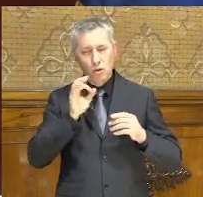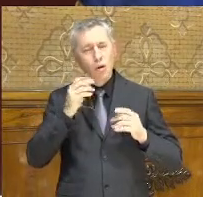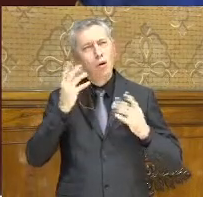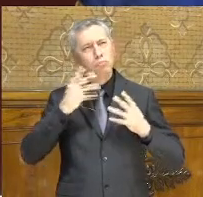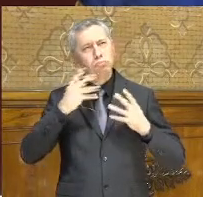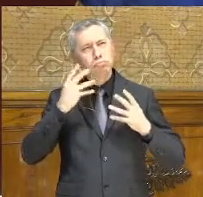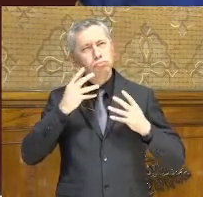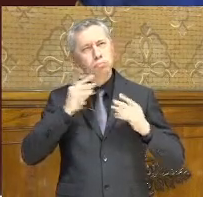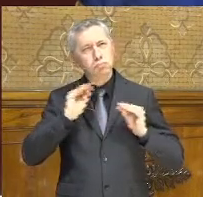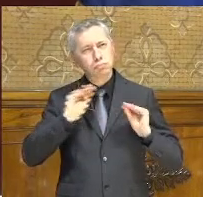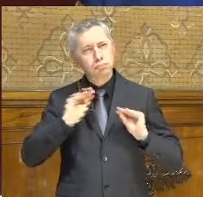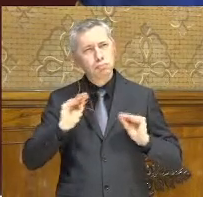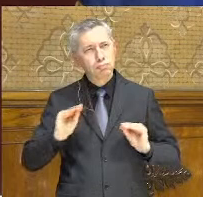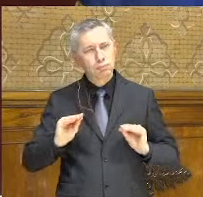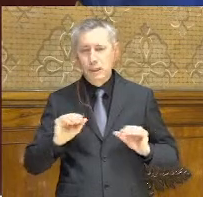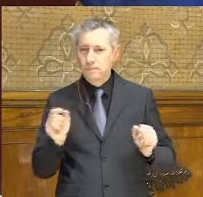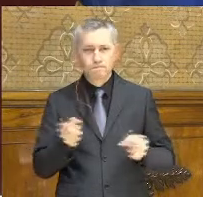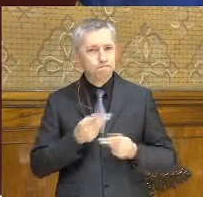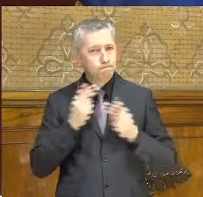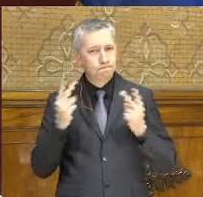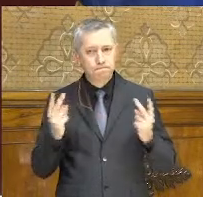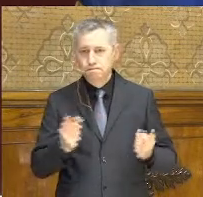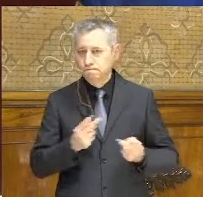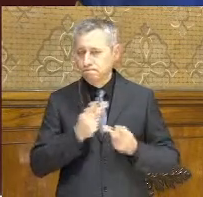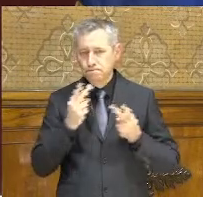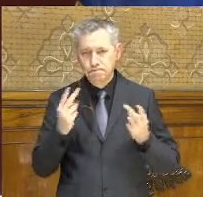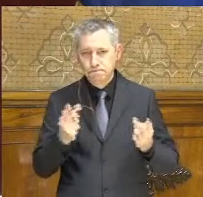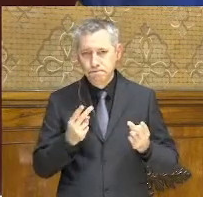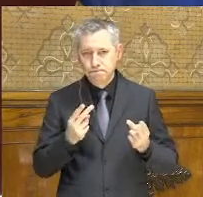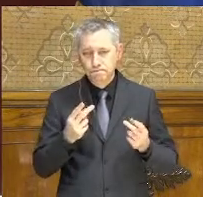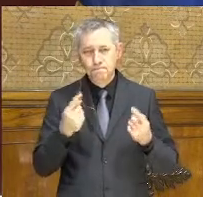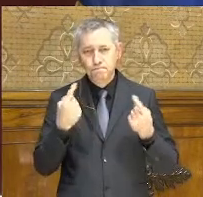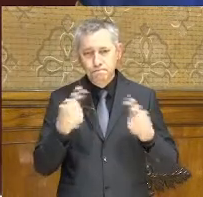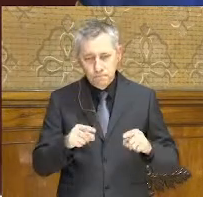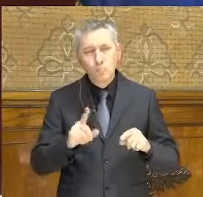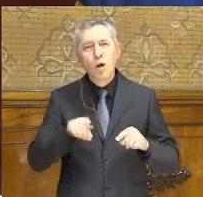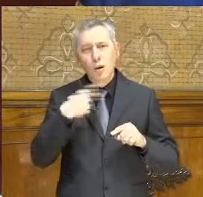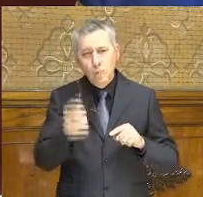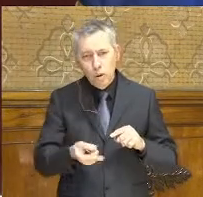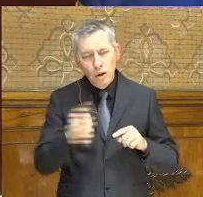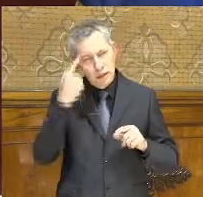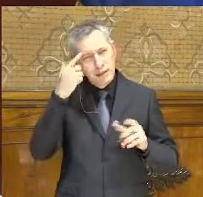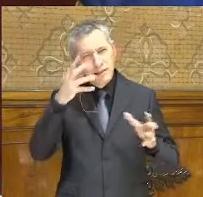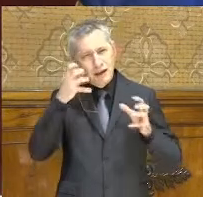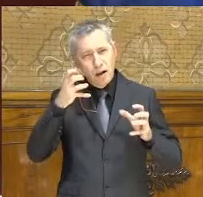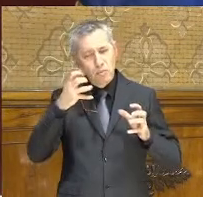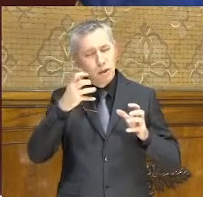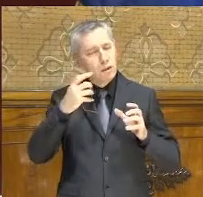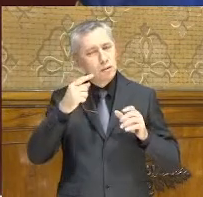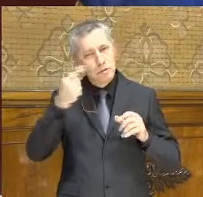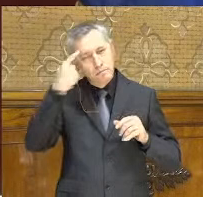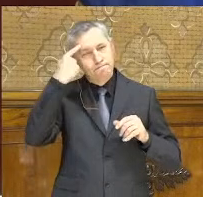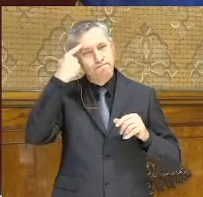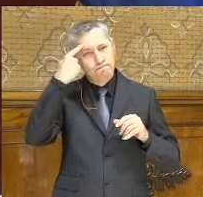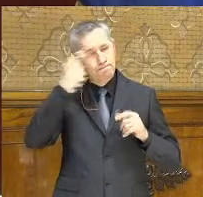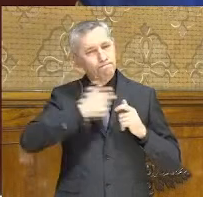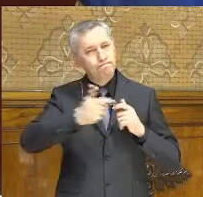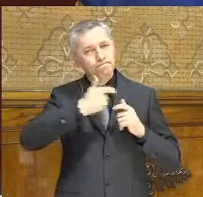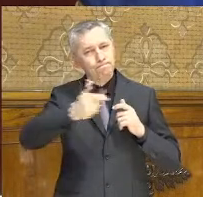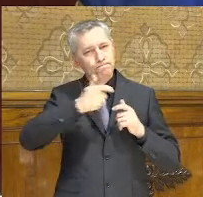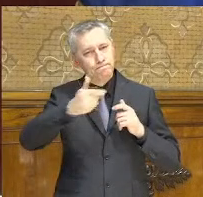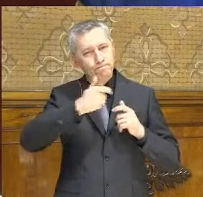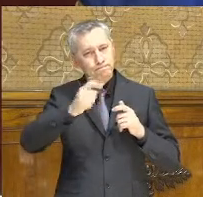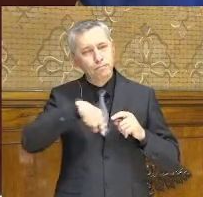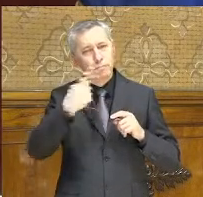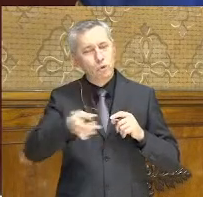way, and this results in permanent disturbances of the manner in which energy operates.